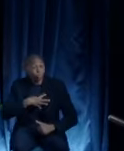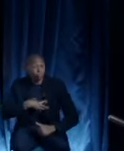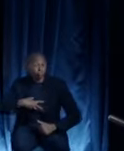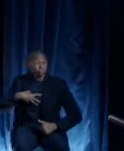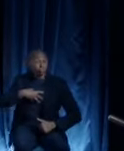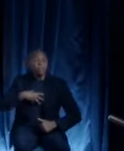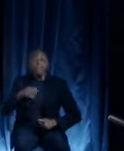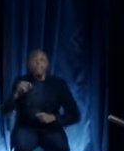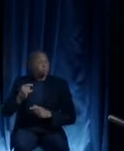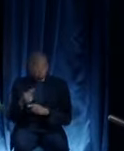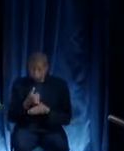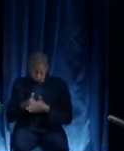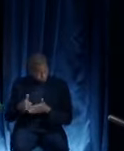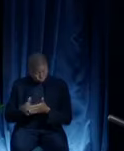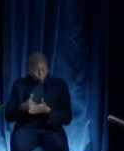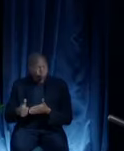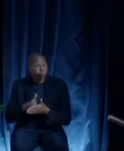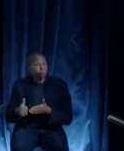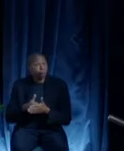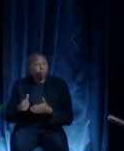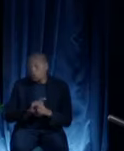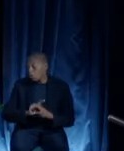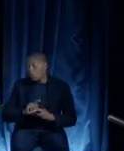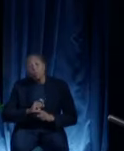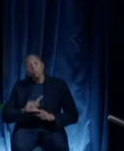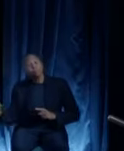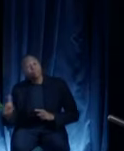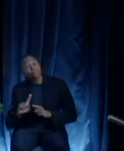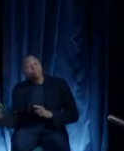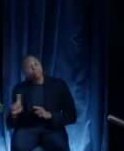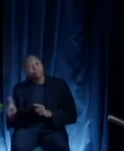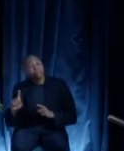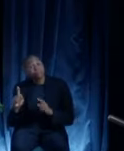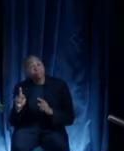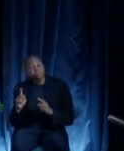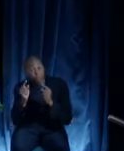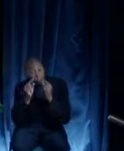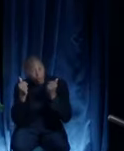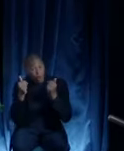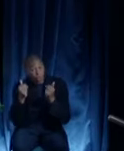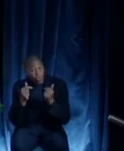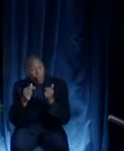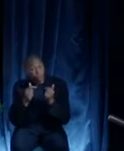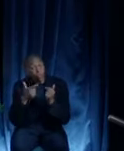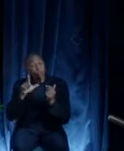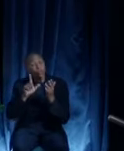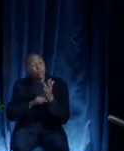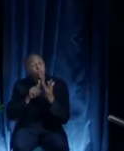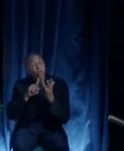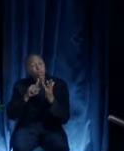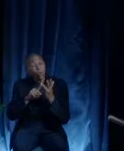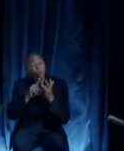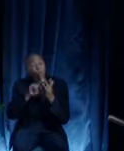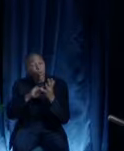routinely reports back to Louis XIII in Paris, essentially trotting out